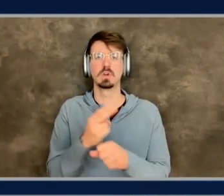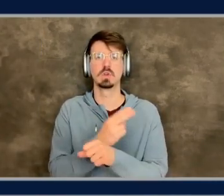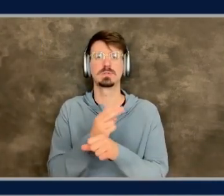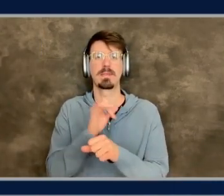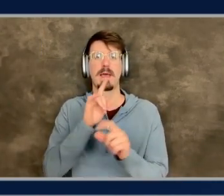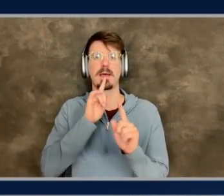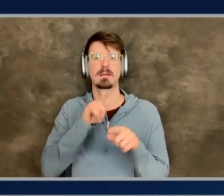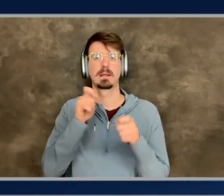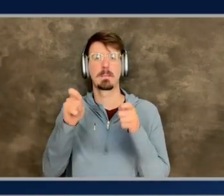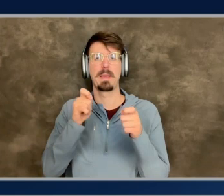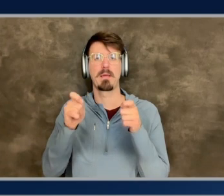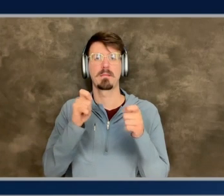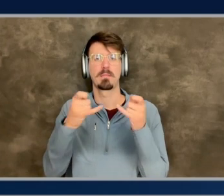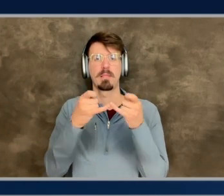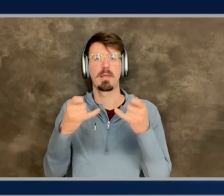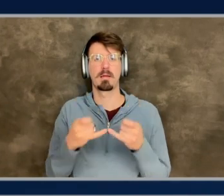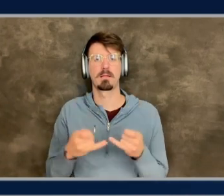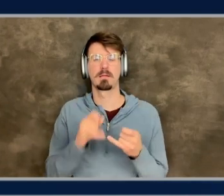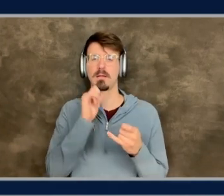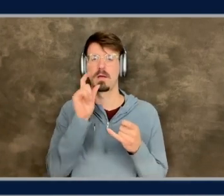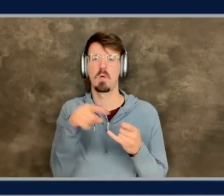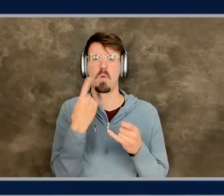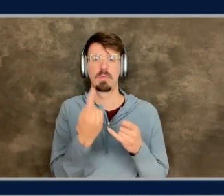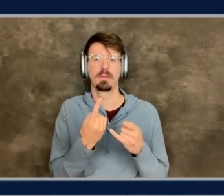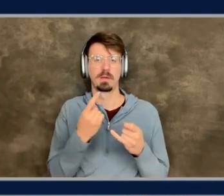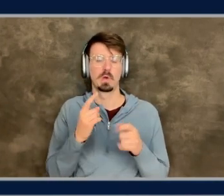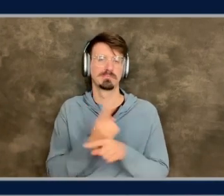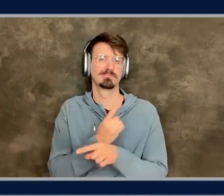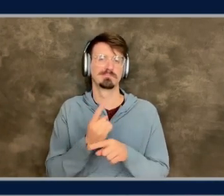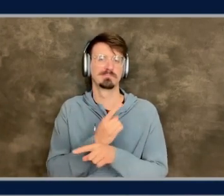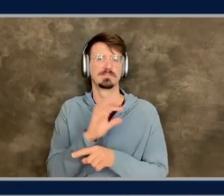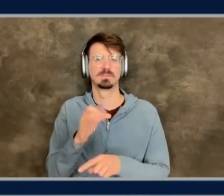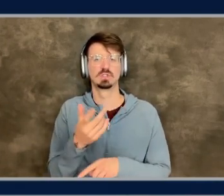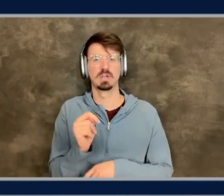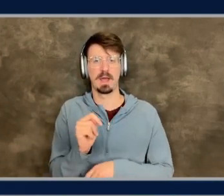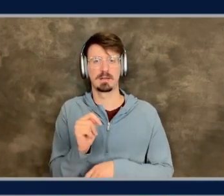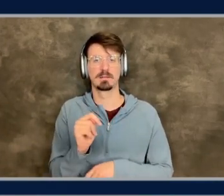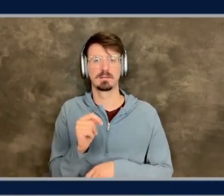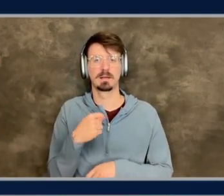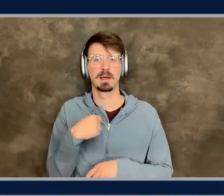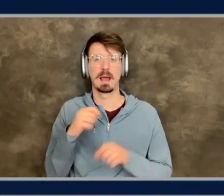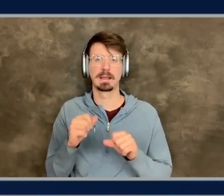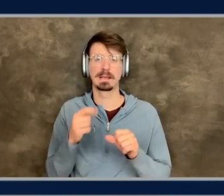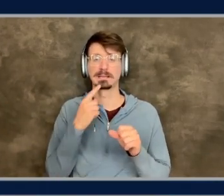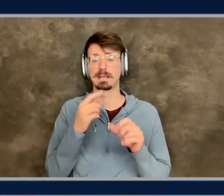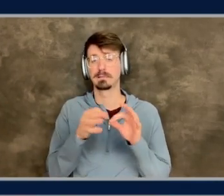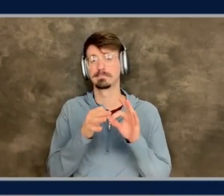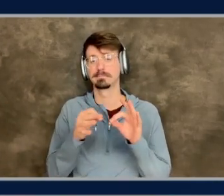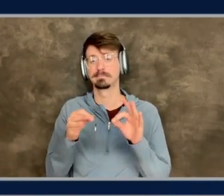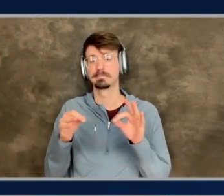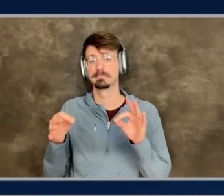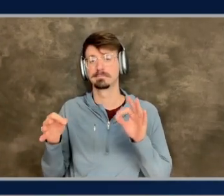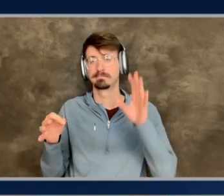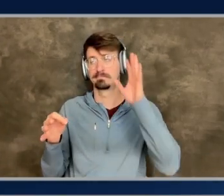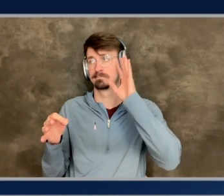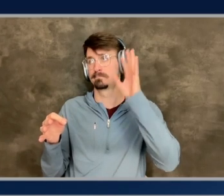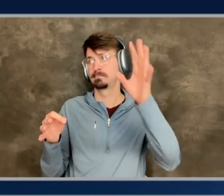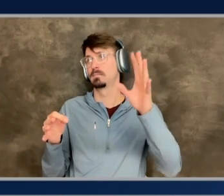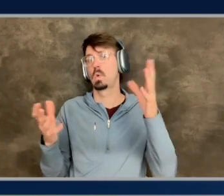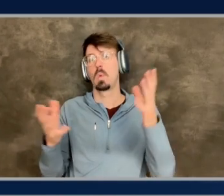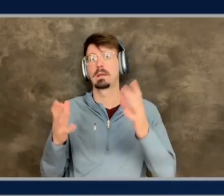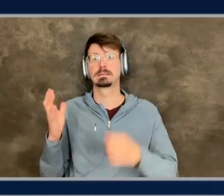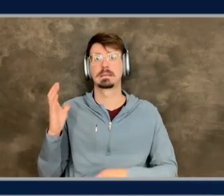It's not just your typical chat thing here. I can do like, I don't know, what is the capital of Mongolia? This one